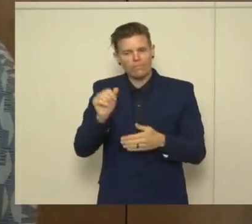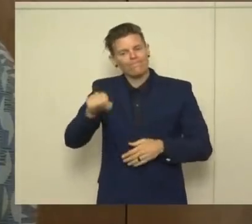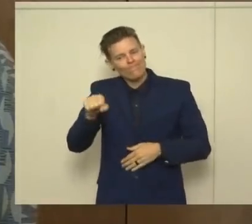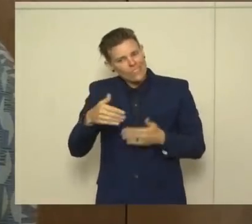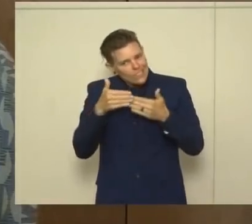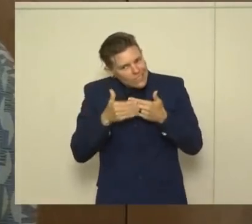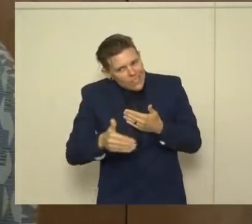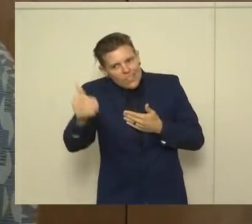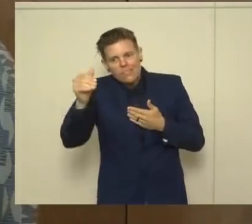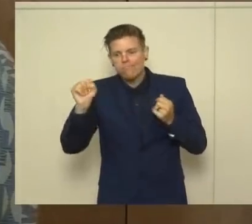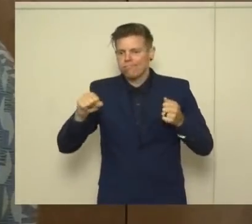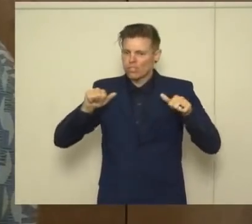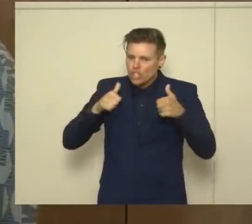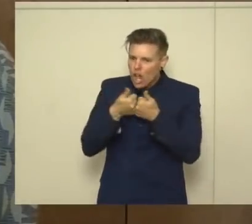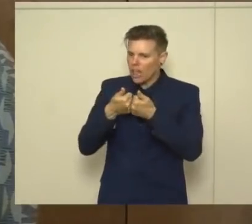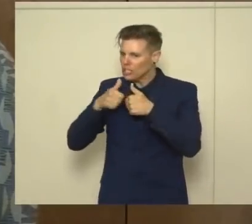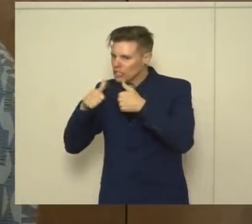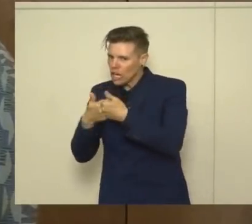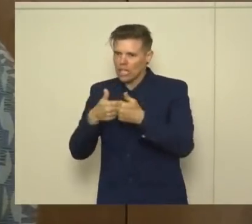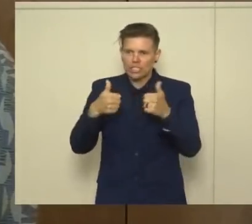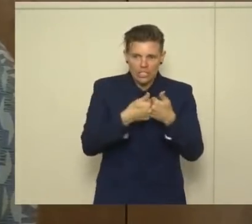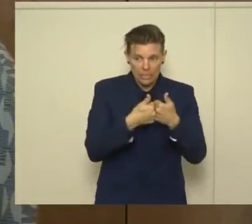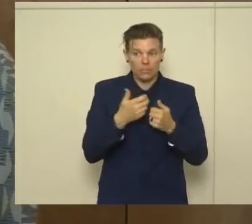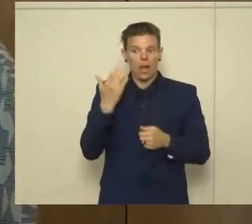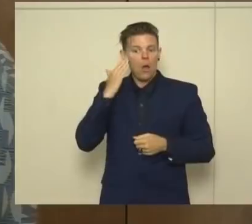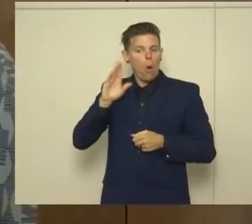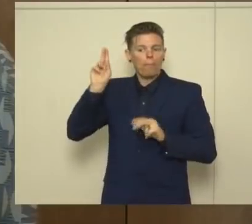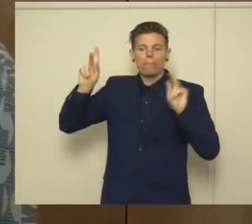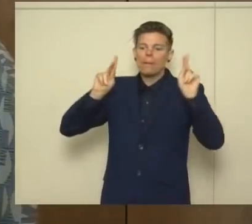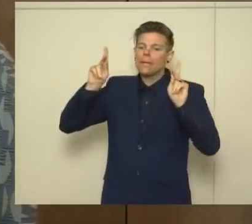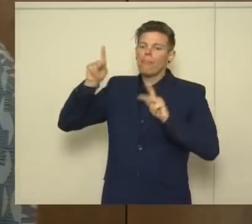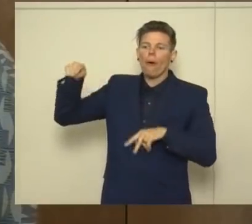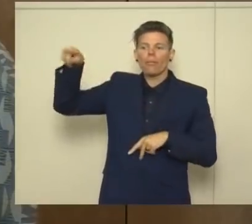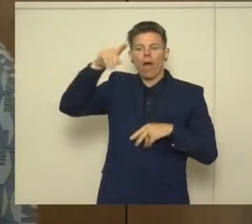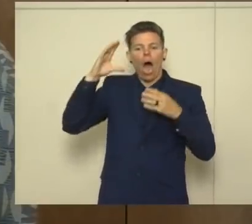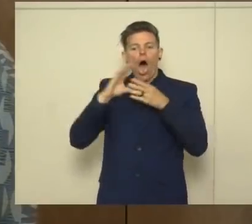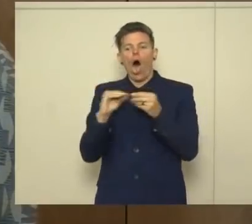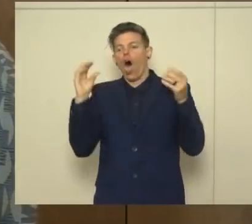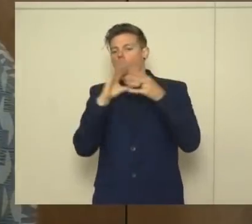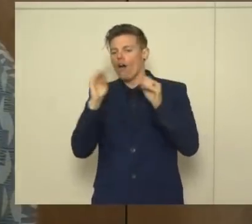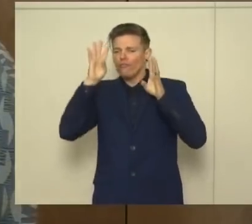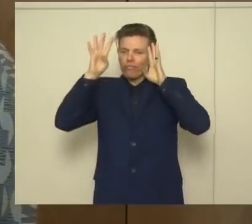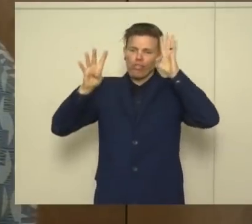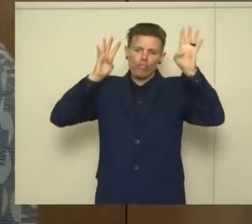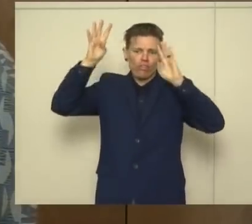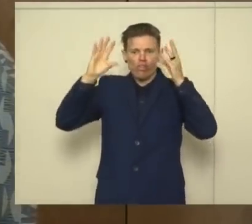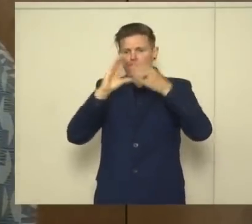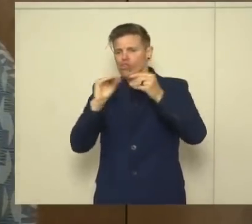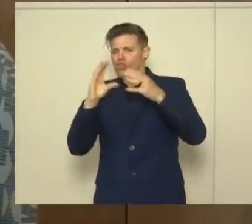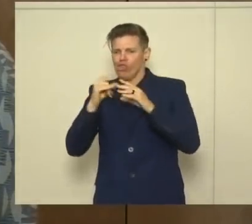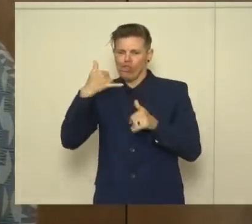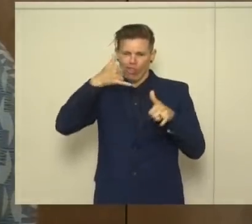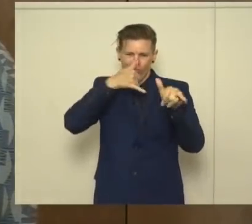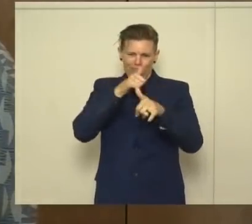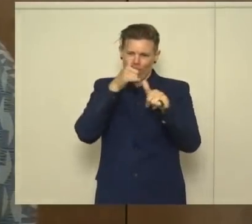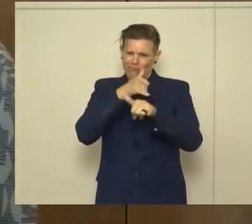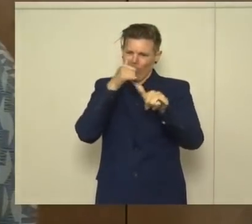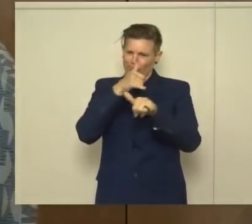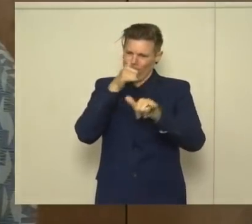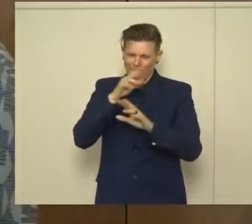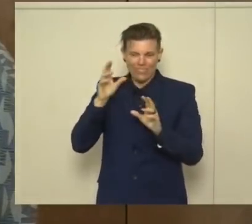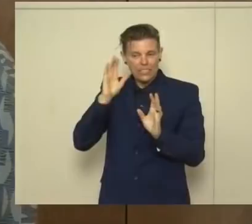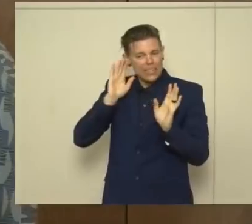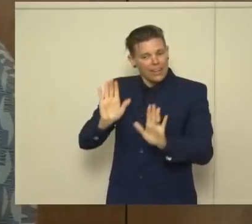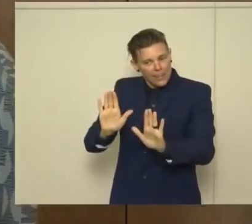too many conspiracy theories, in my opinion, about vaccines and about what's happening, and it makes it really difficult